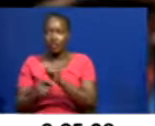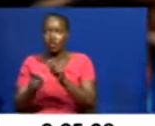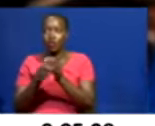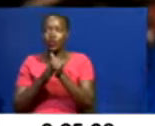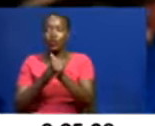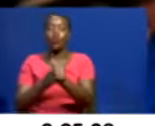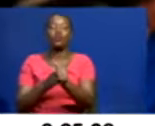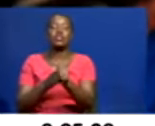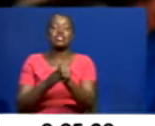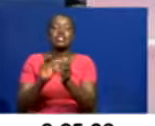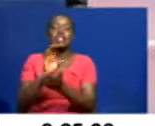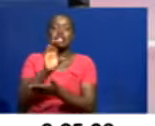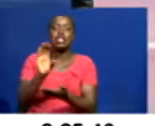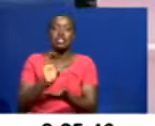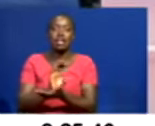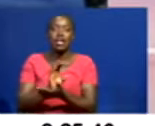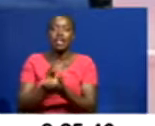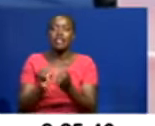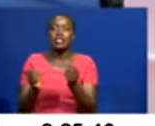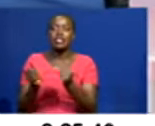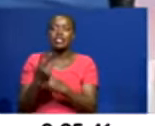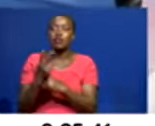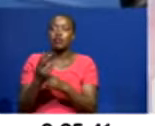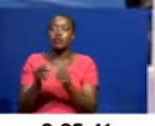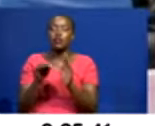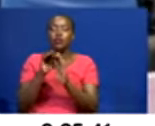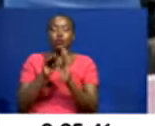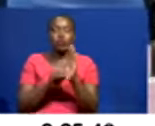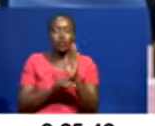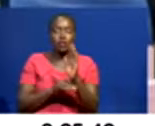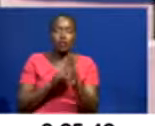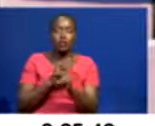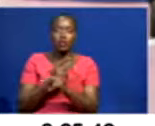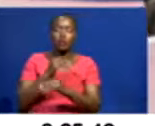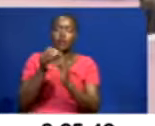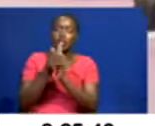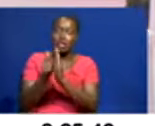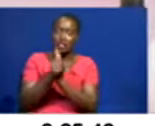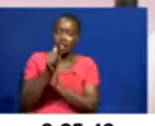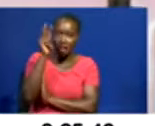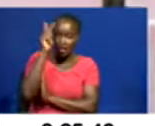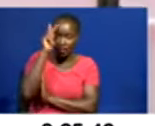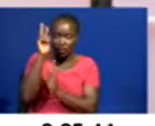from June to December this year to undertake programs that will equip them with skills and knowledge